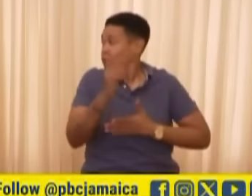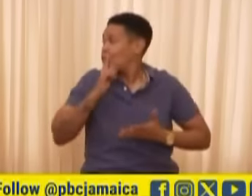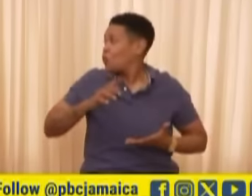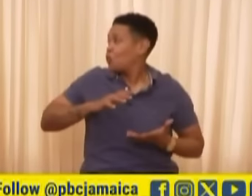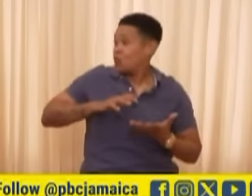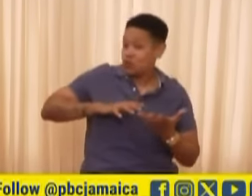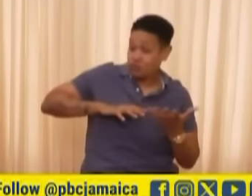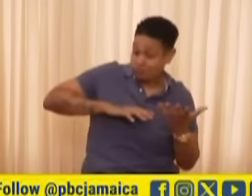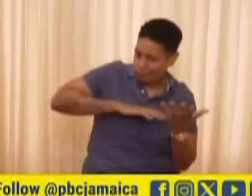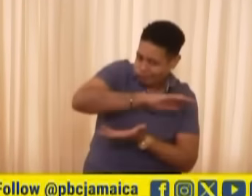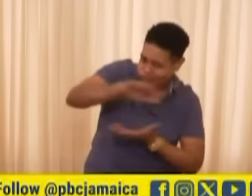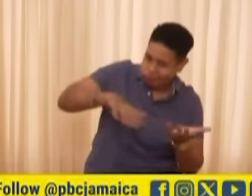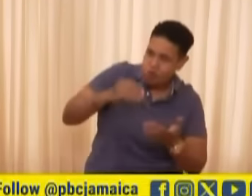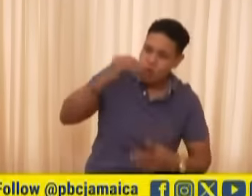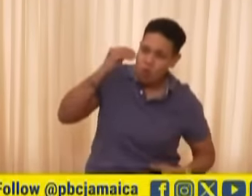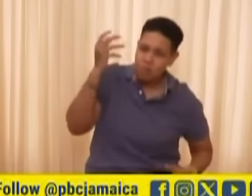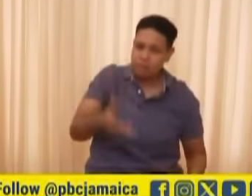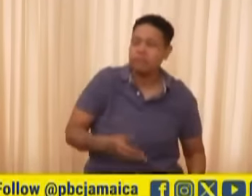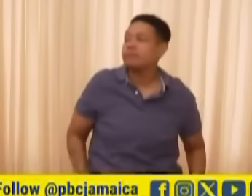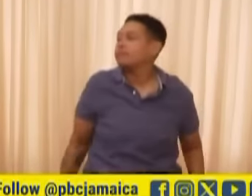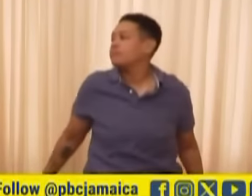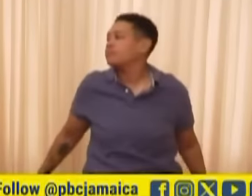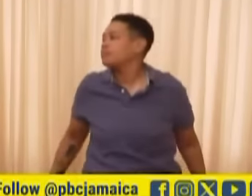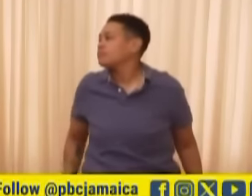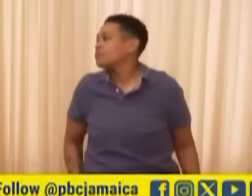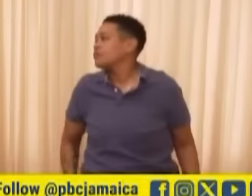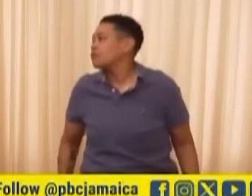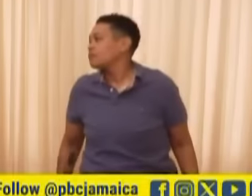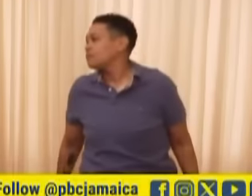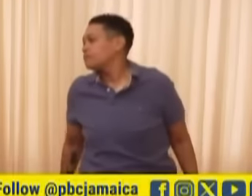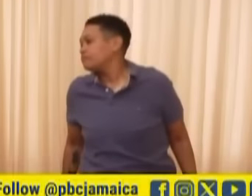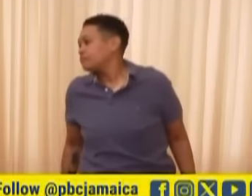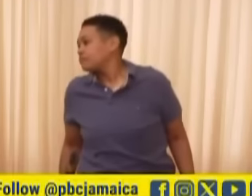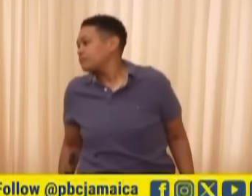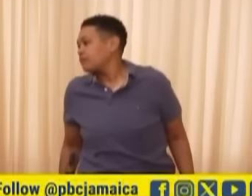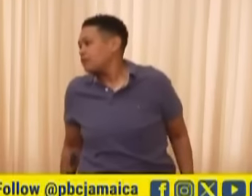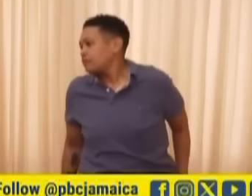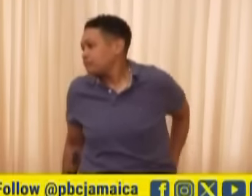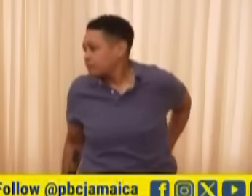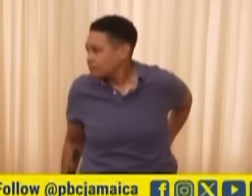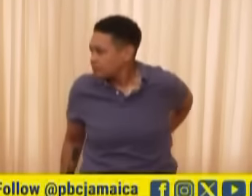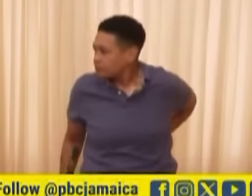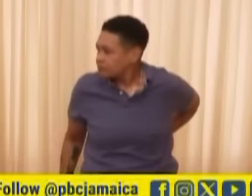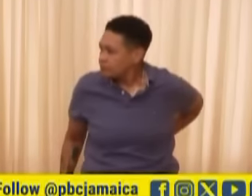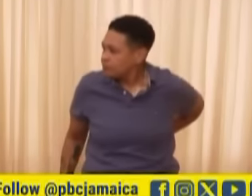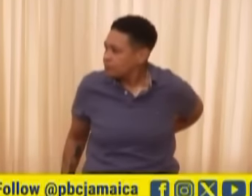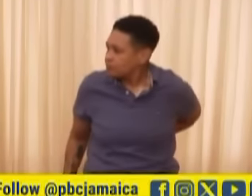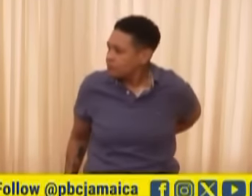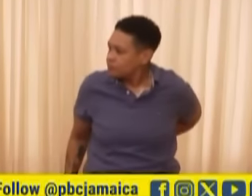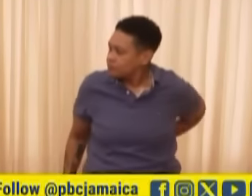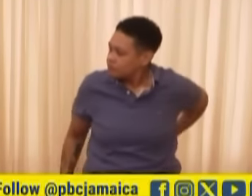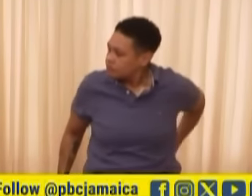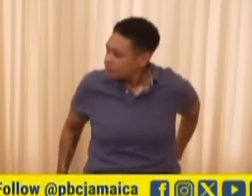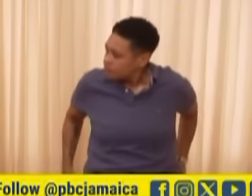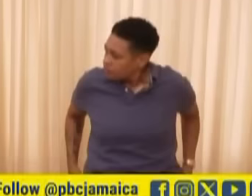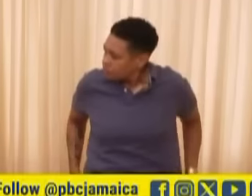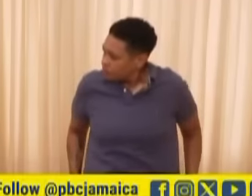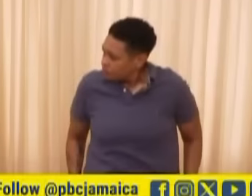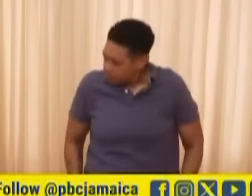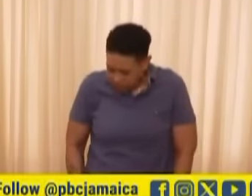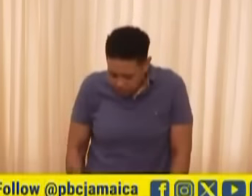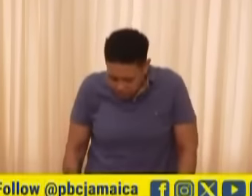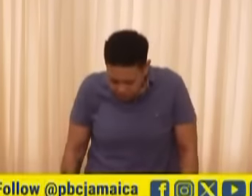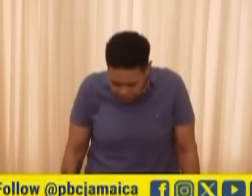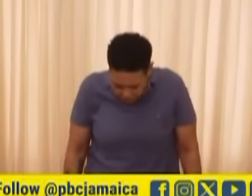home. All right, thank you very much. Was there any other question we had at this point for